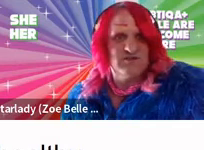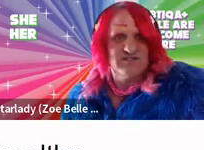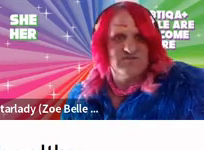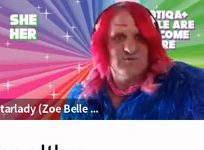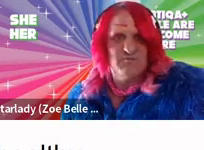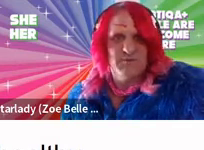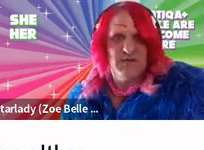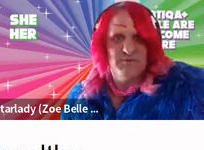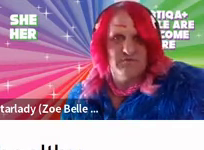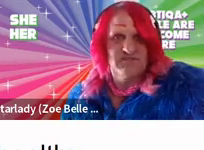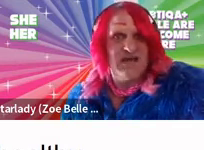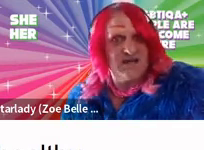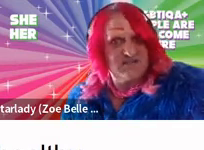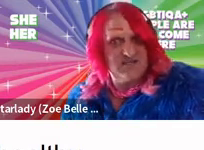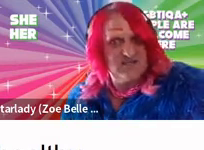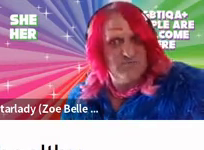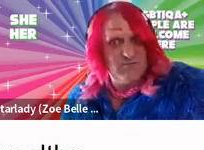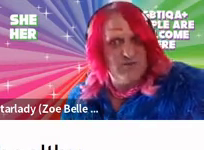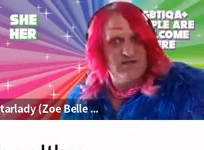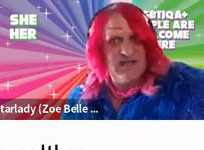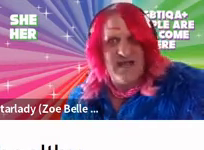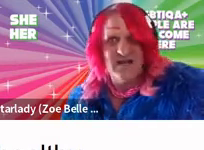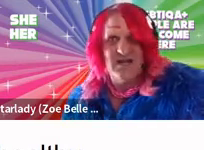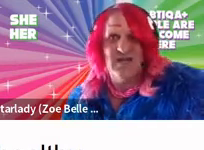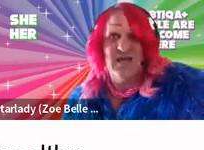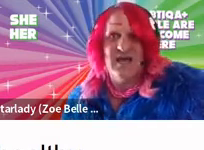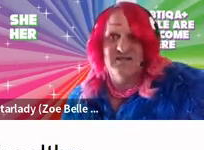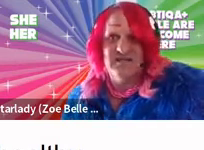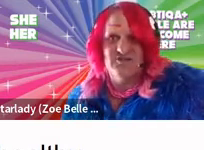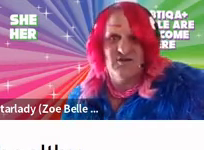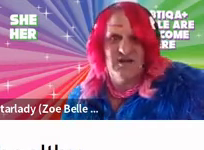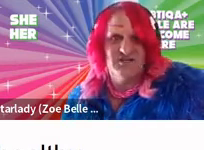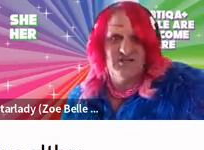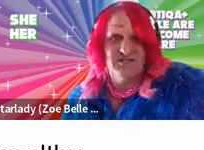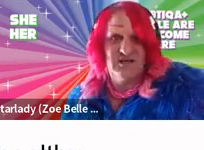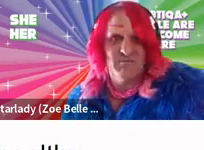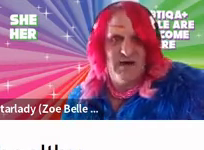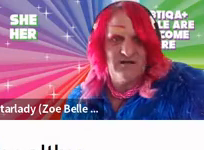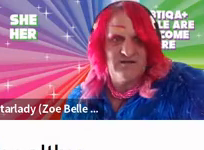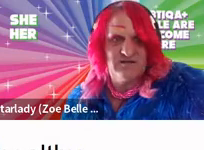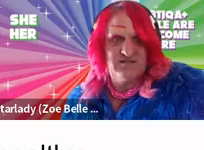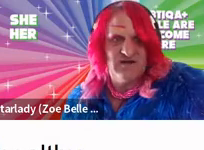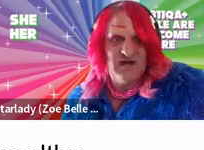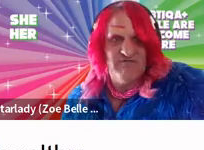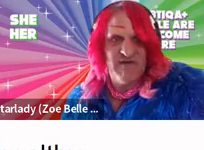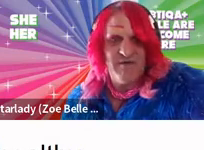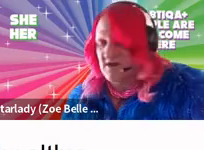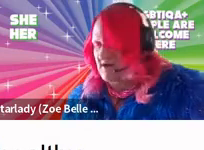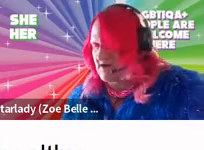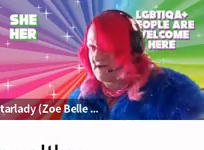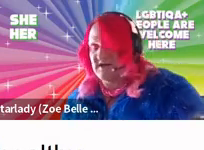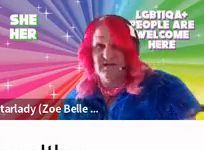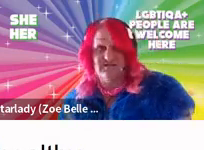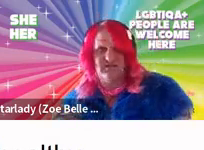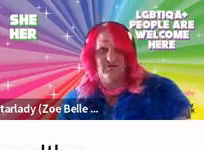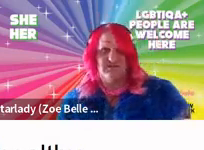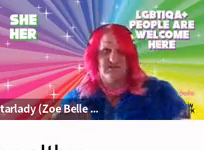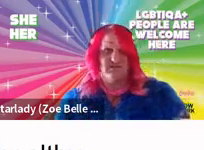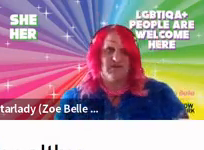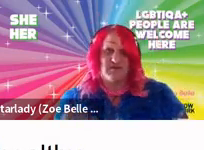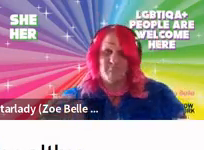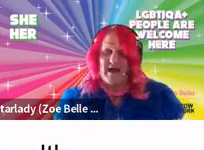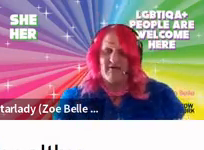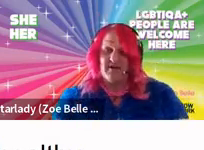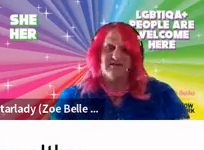trans women and trans feminine people's access to public dating and integration into their partner's family and community. And so